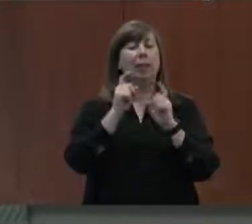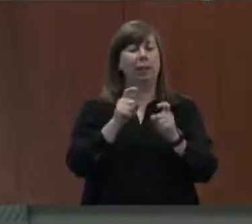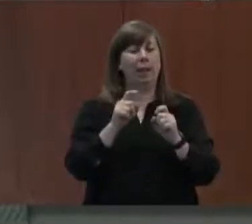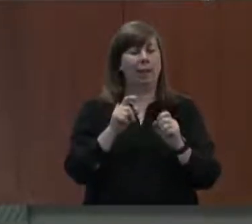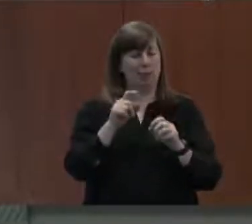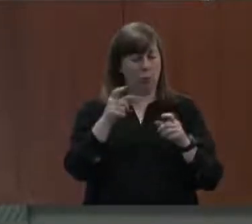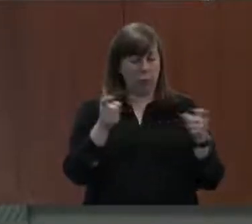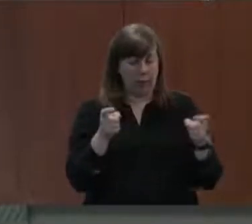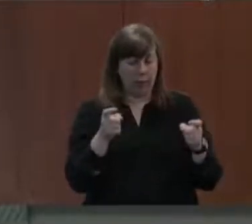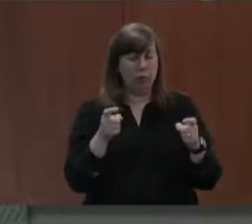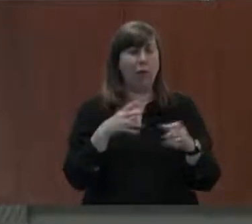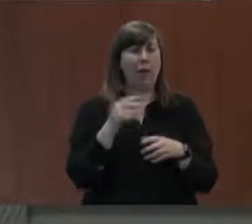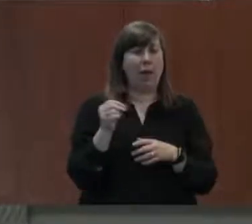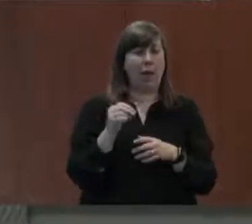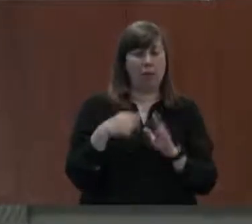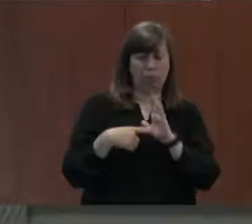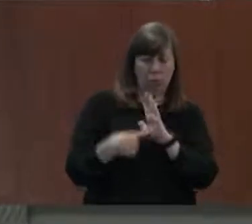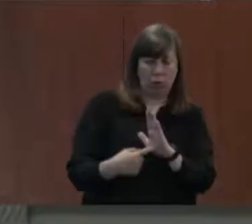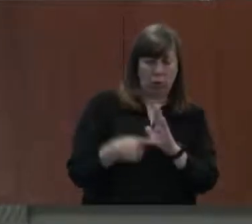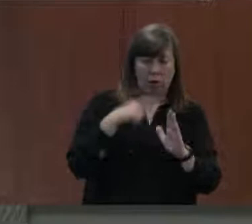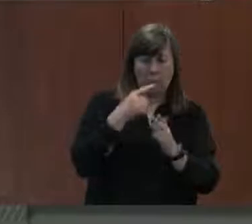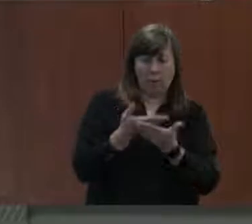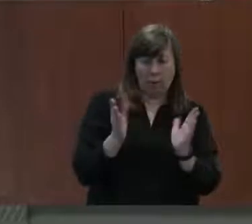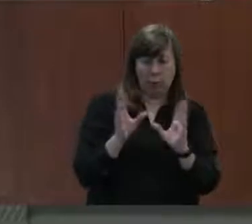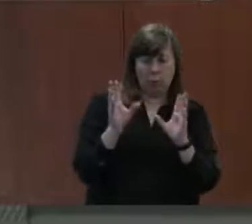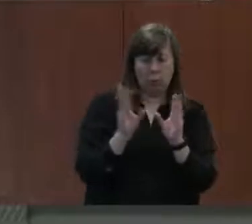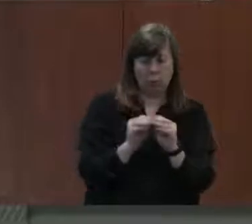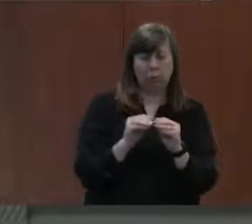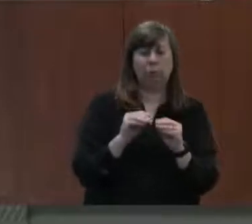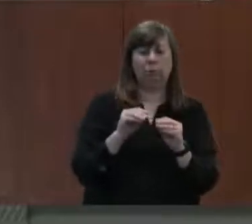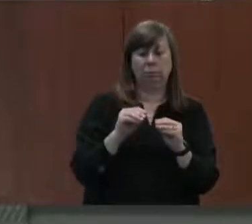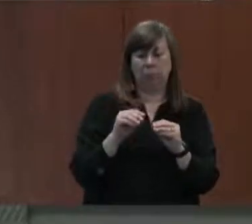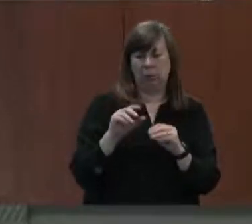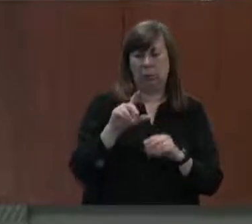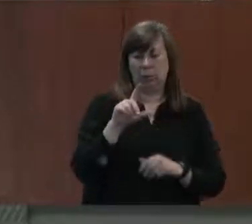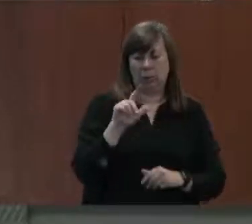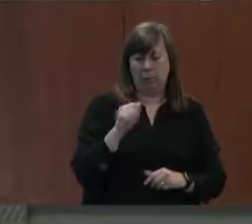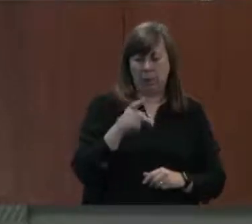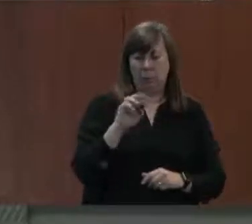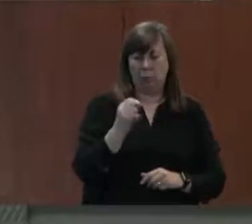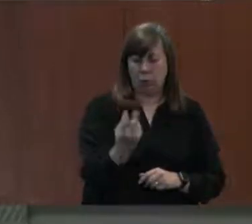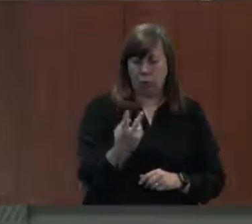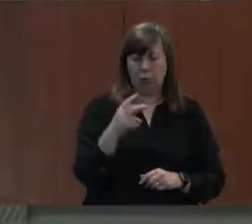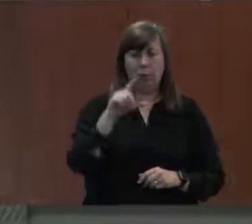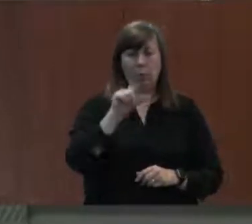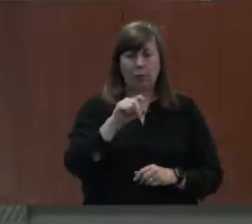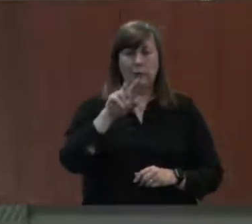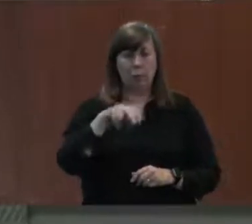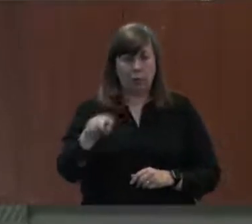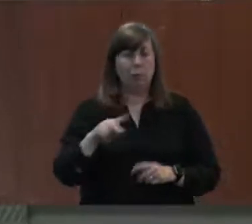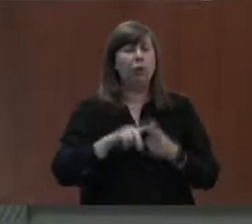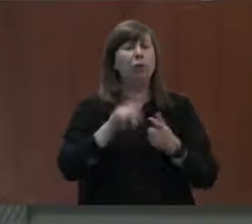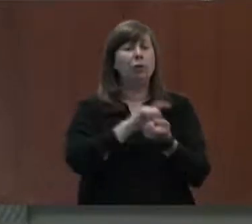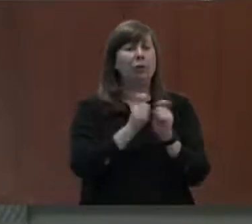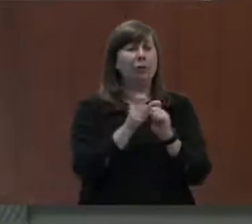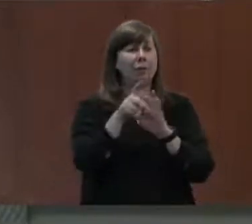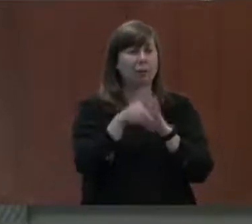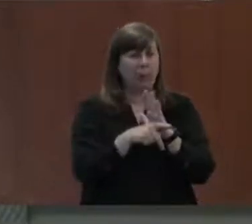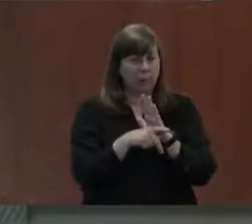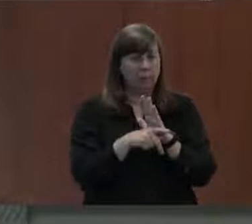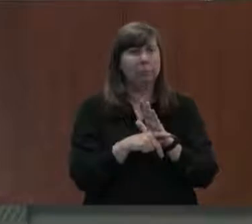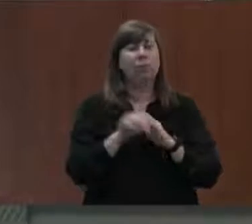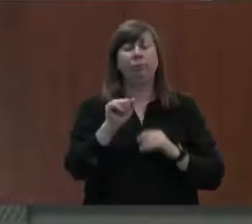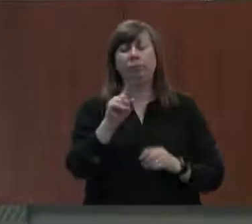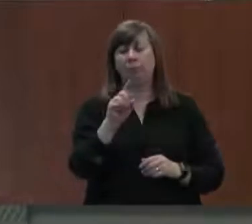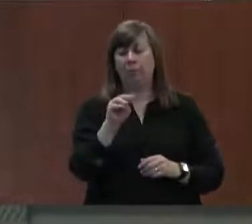regulation, and exhibits at its public work session on April 12, 2022. The committee is recommending changes to the policy,